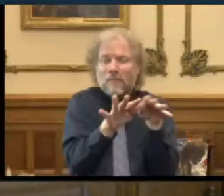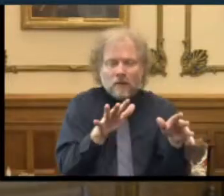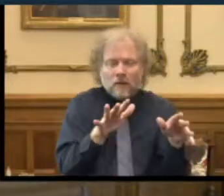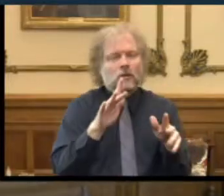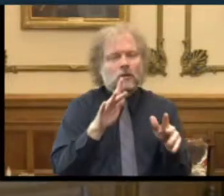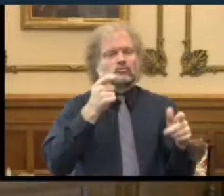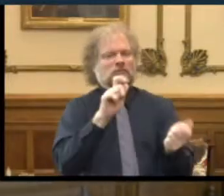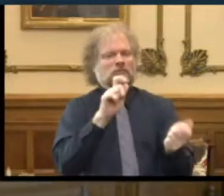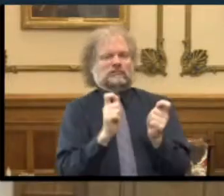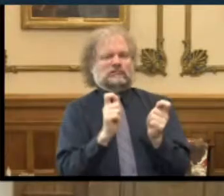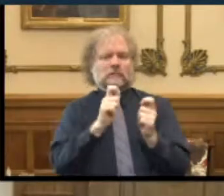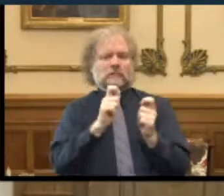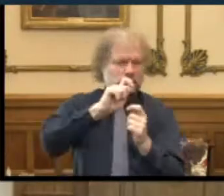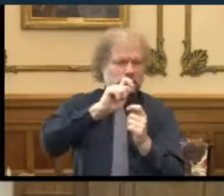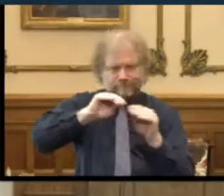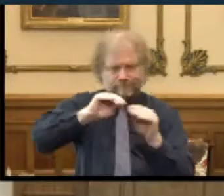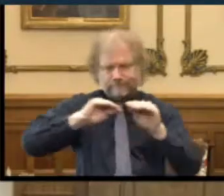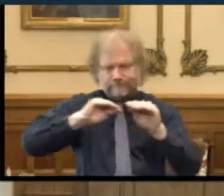change some of those.